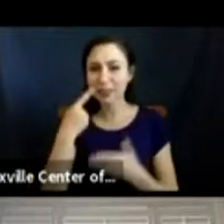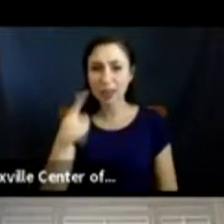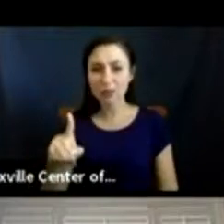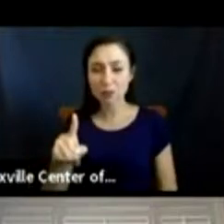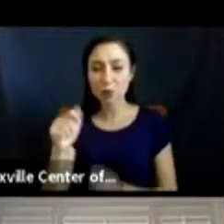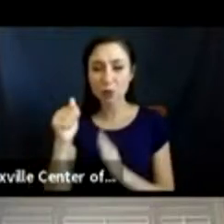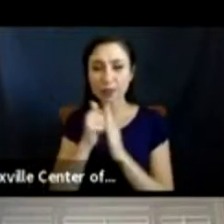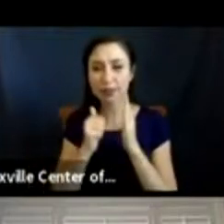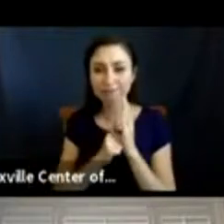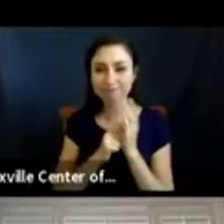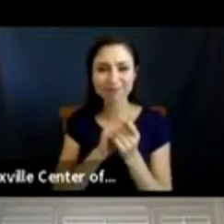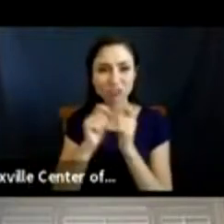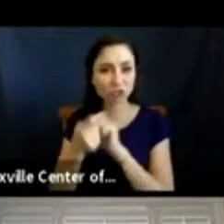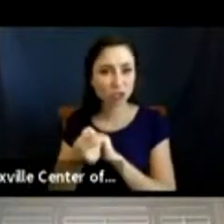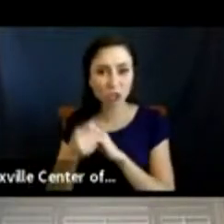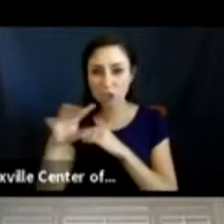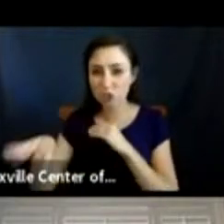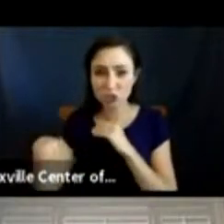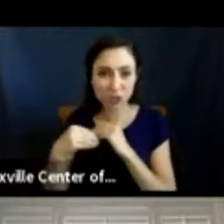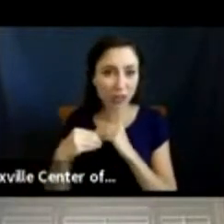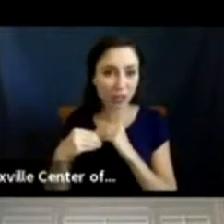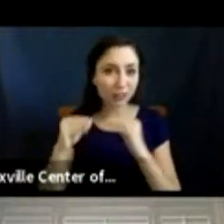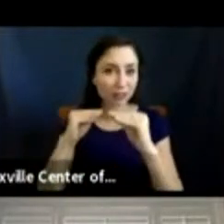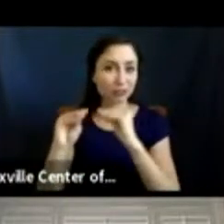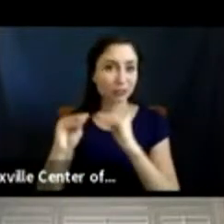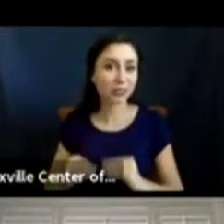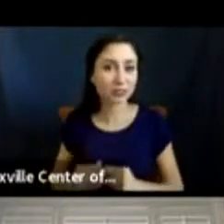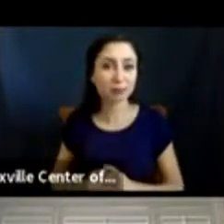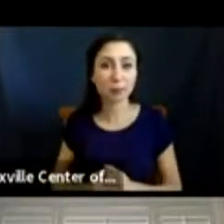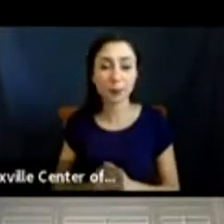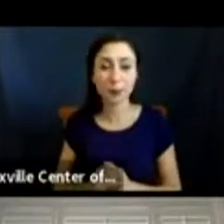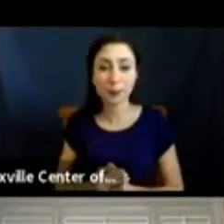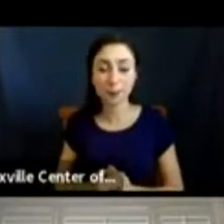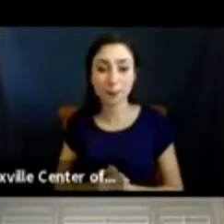including any changes in order, additions, or corrections?